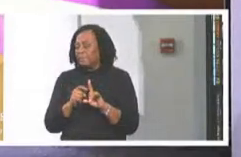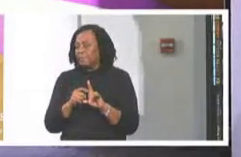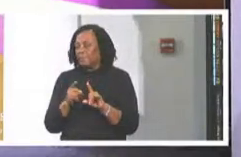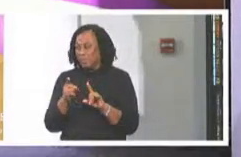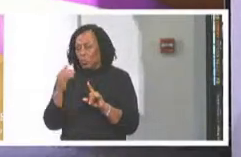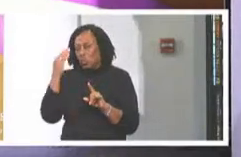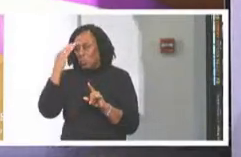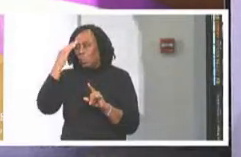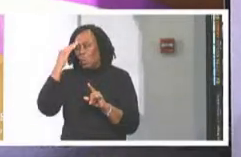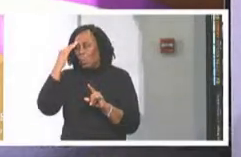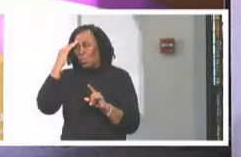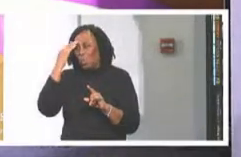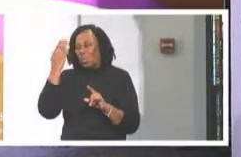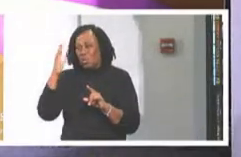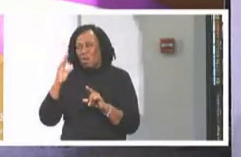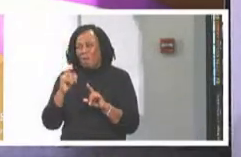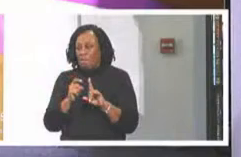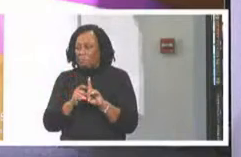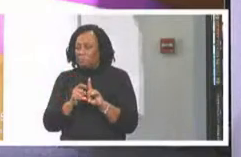Yes.